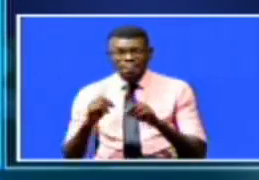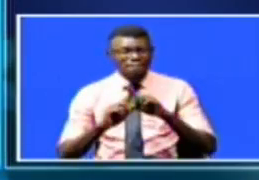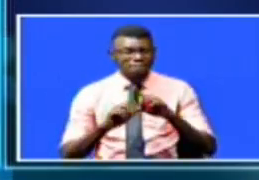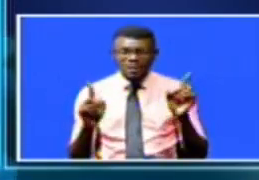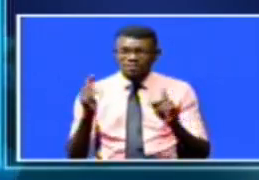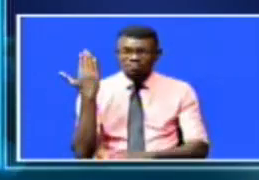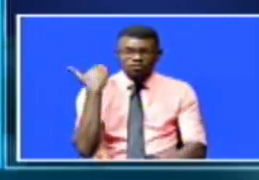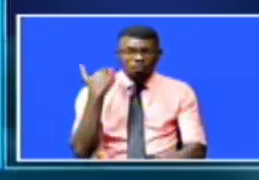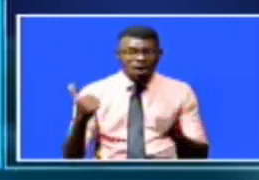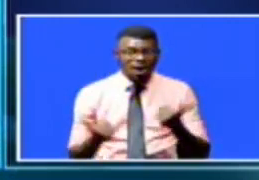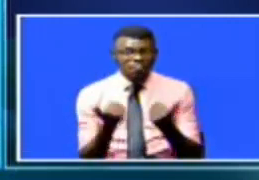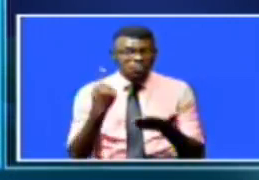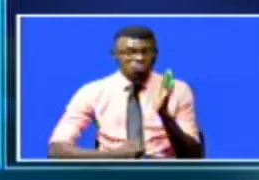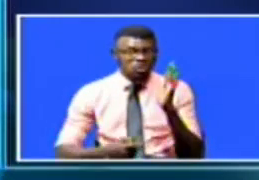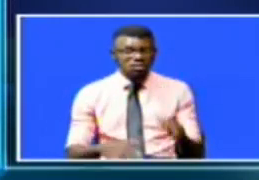that